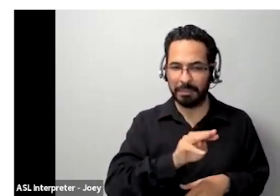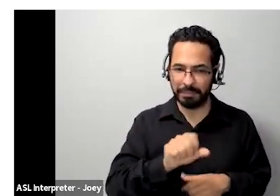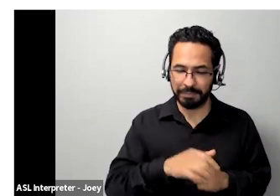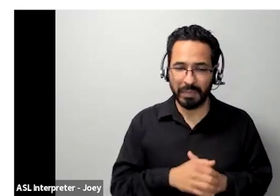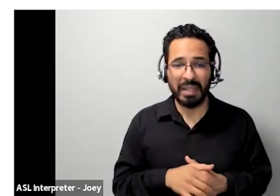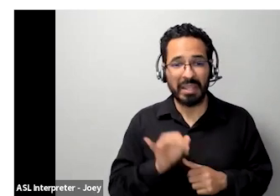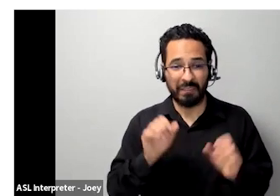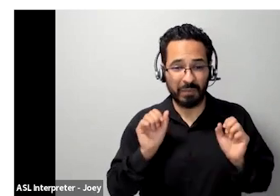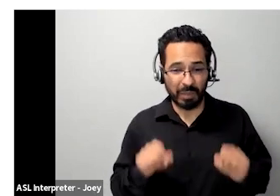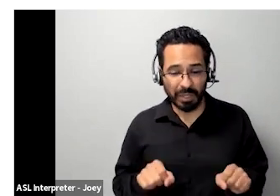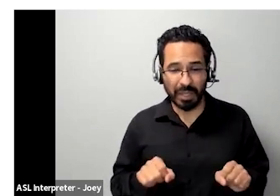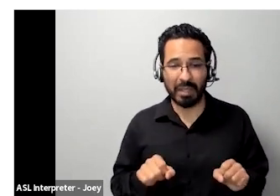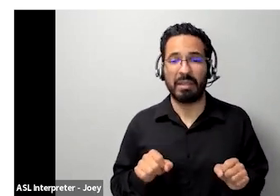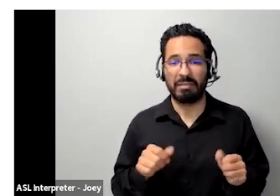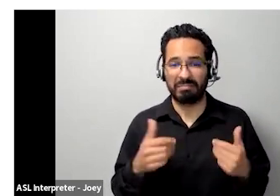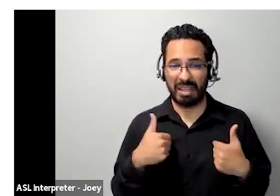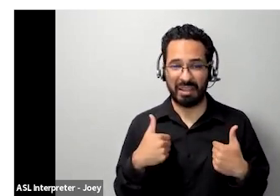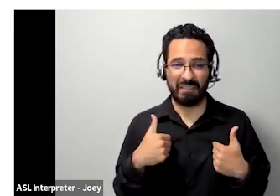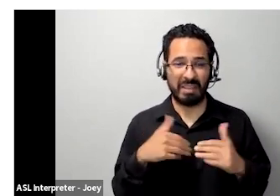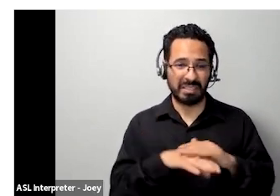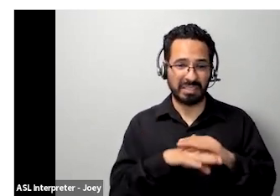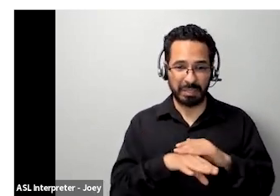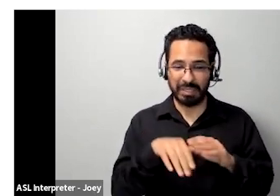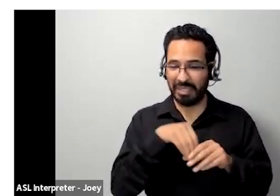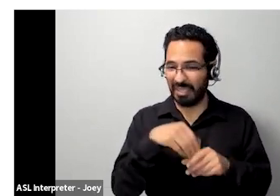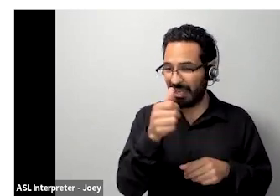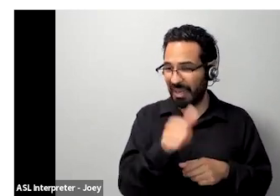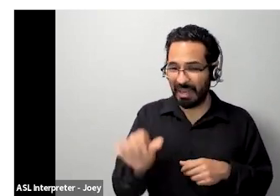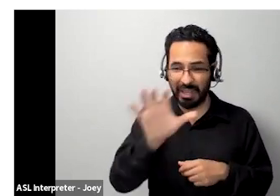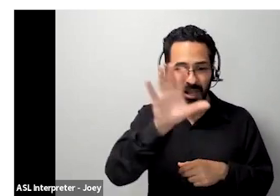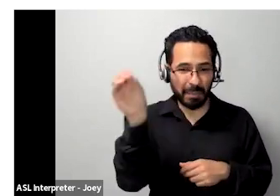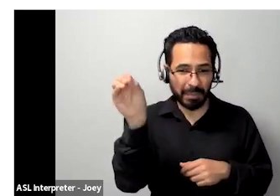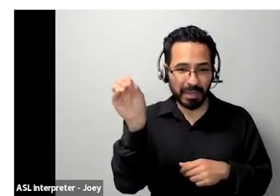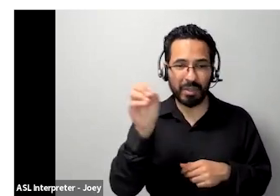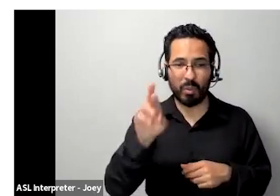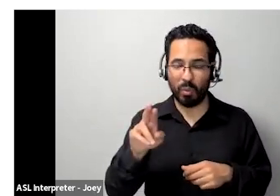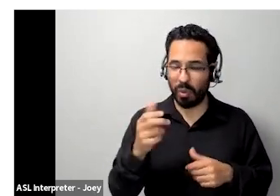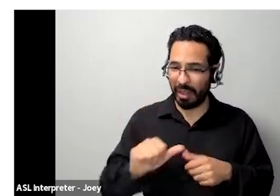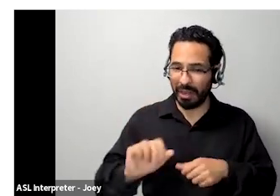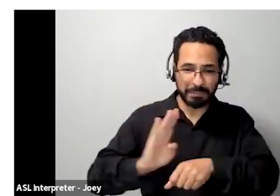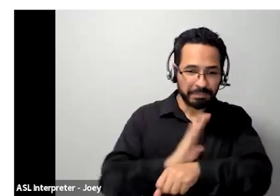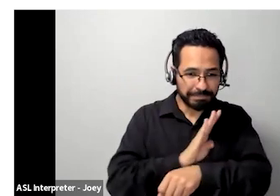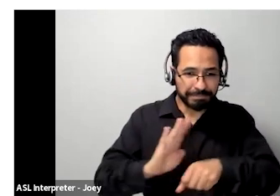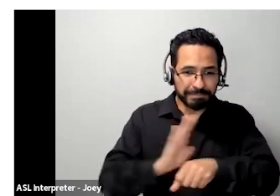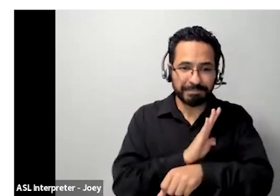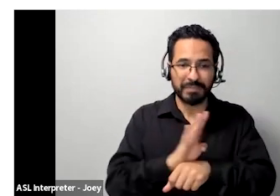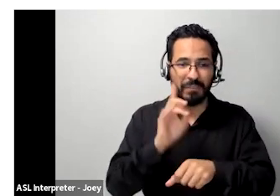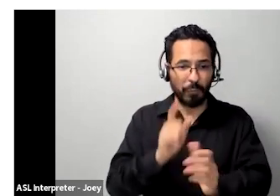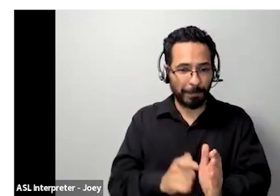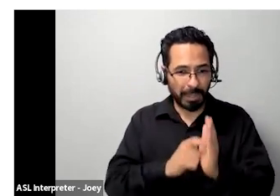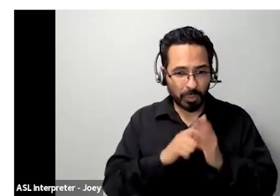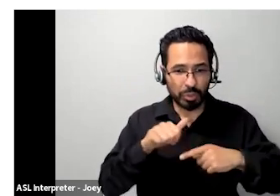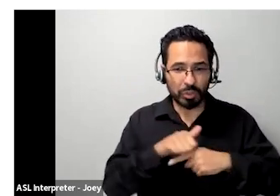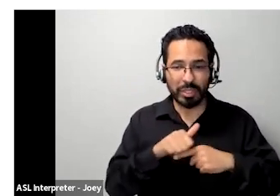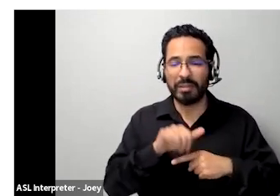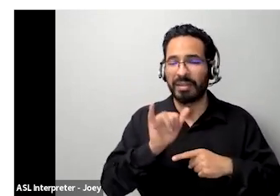able to get accessibility into any company-wide or enterprise-wide mandatory training, that is